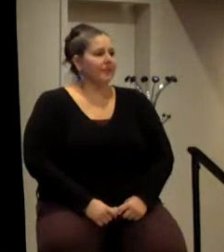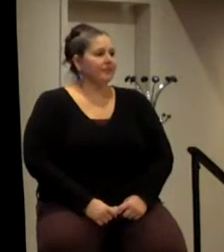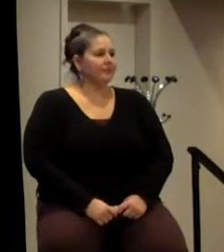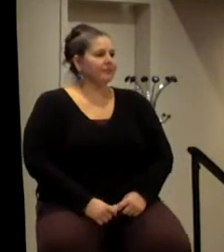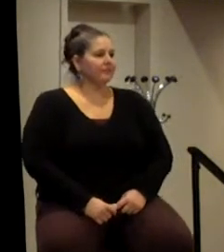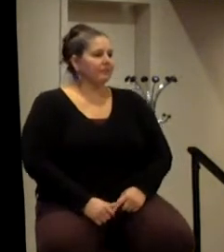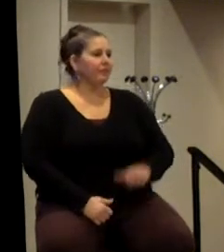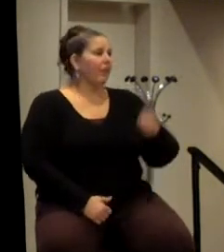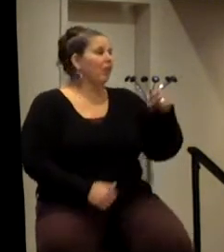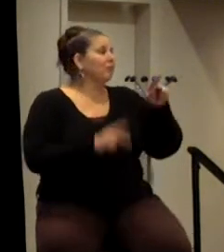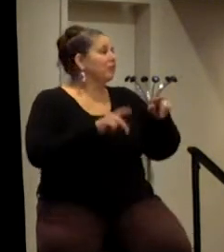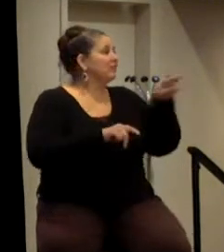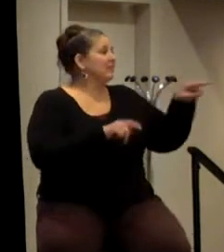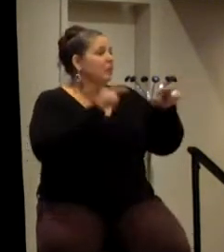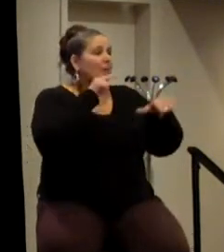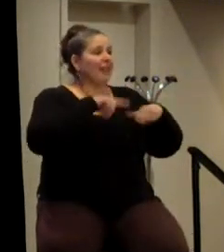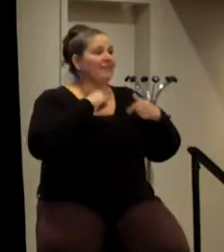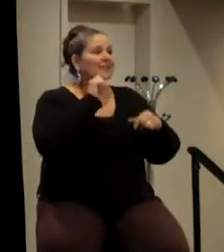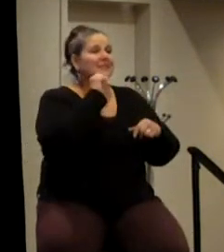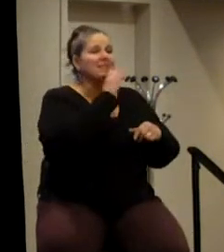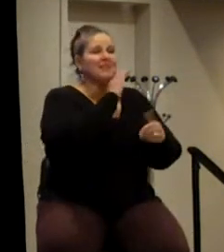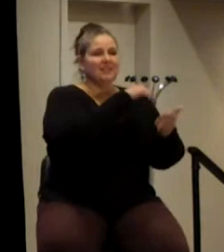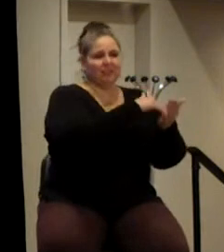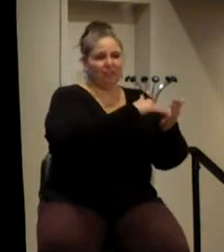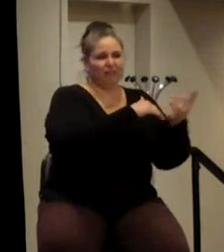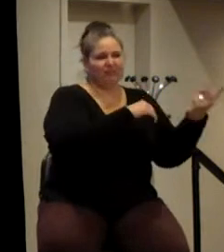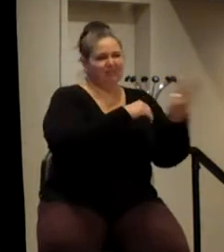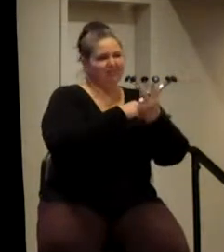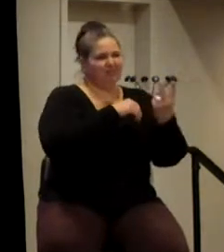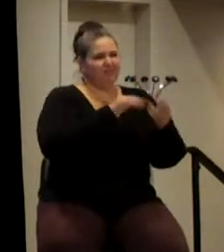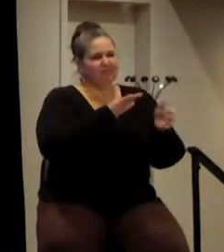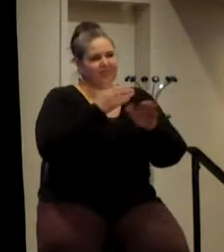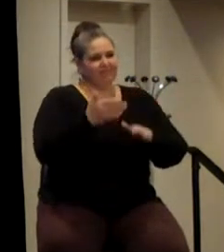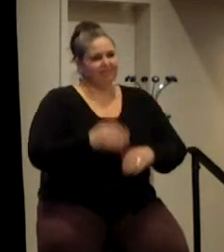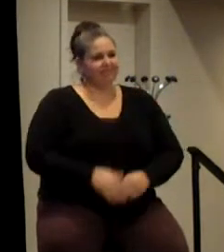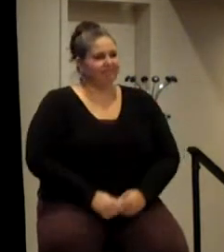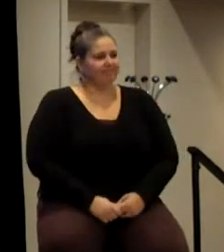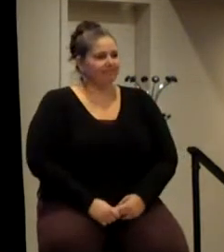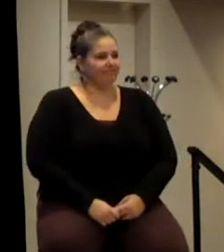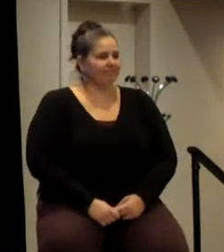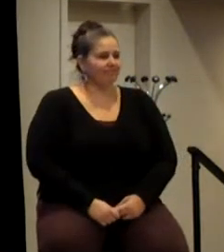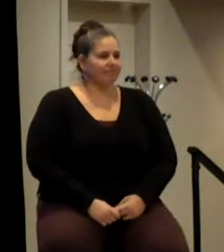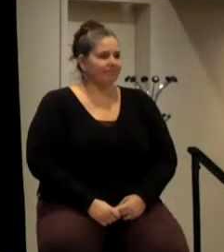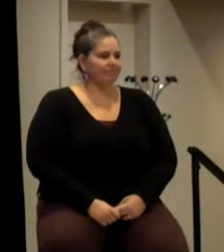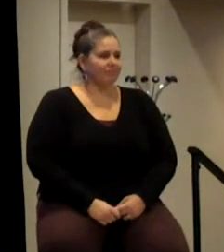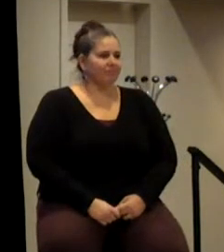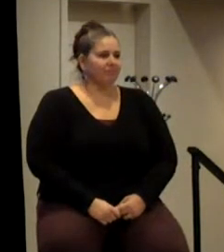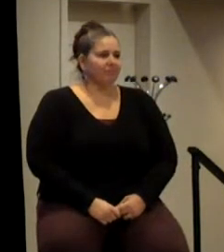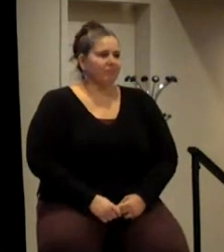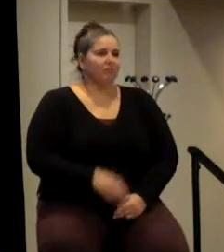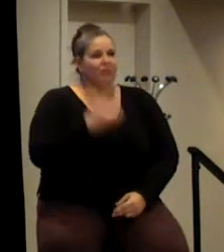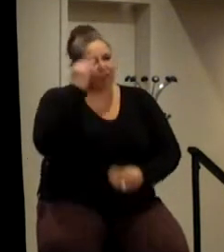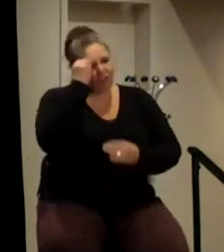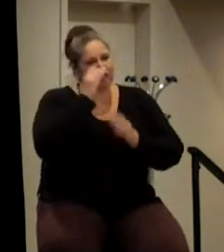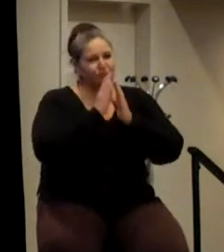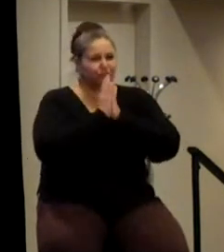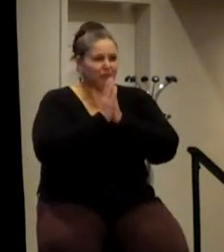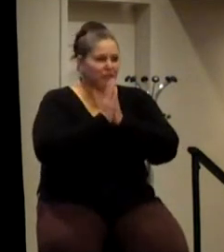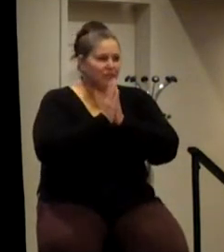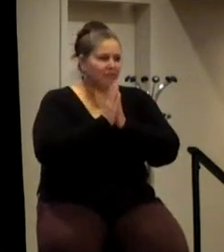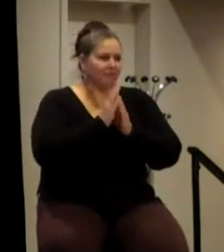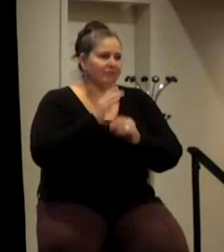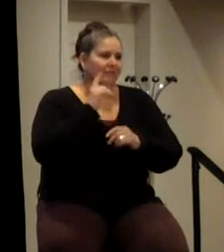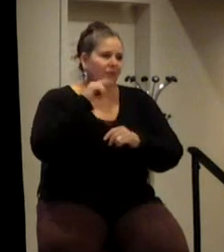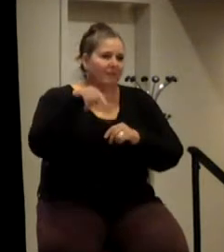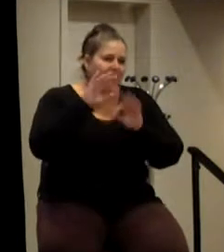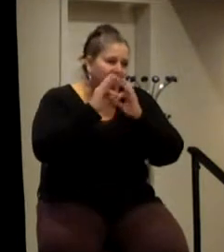So certainly want to keep them in our thoughts and prayers, and all of the loved ones and